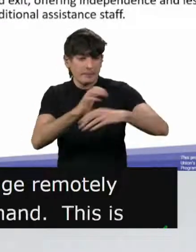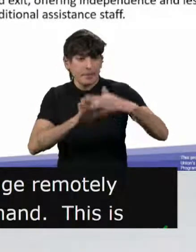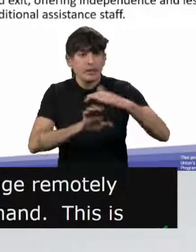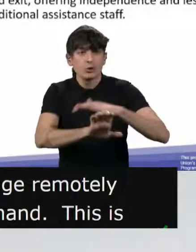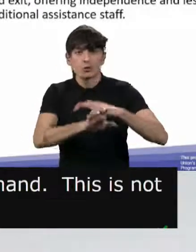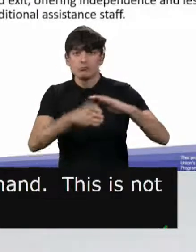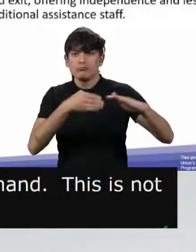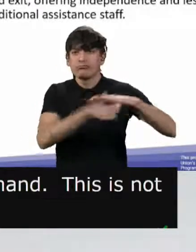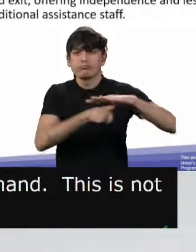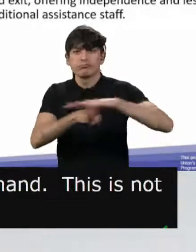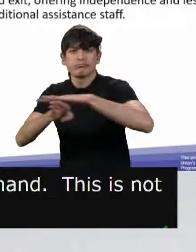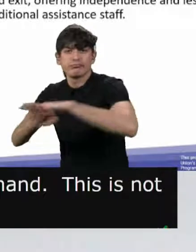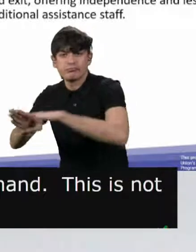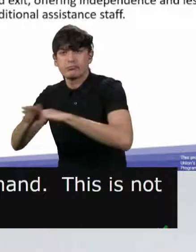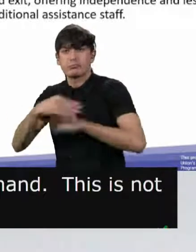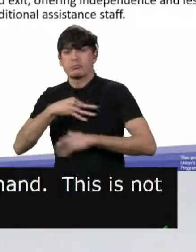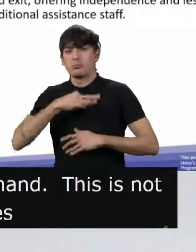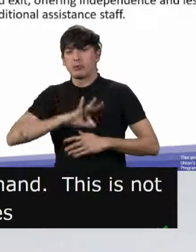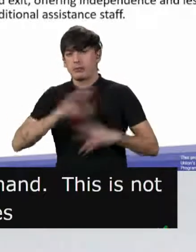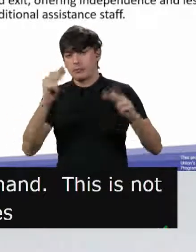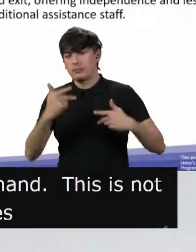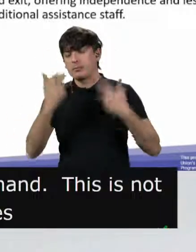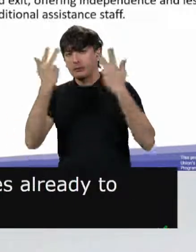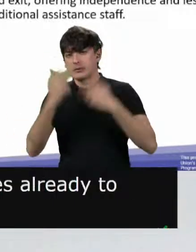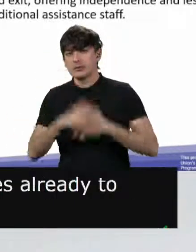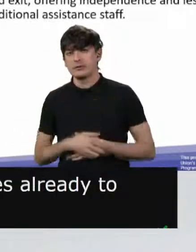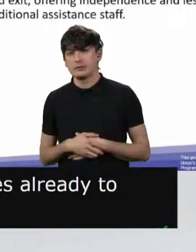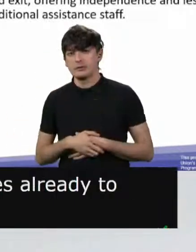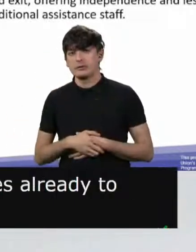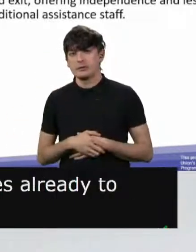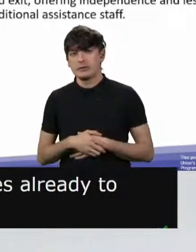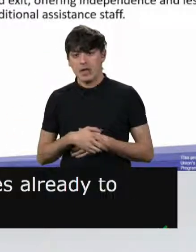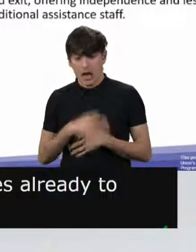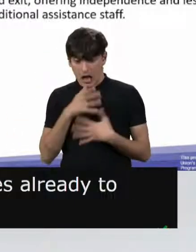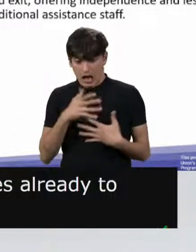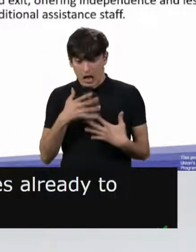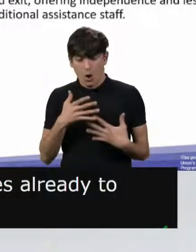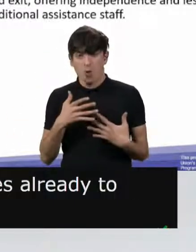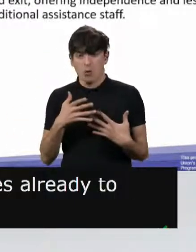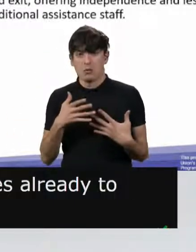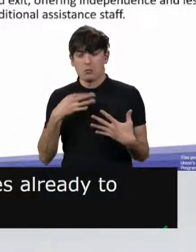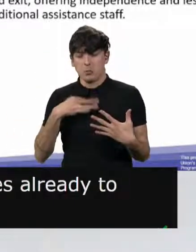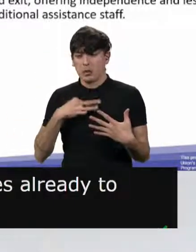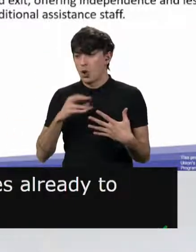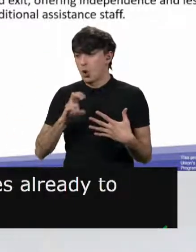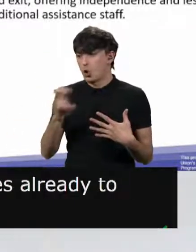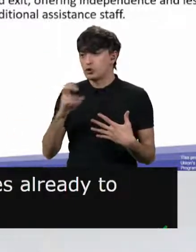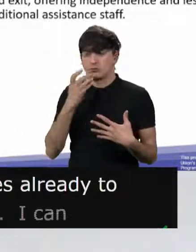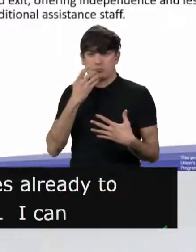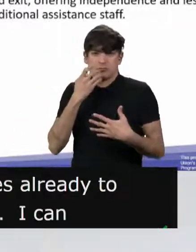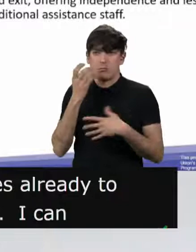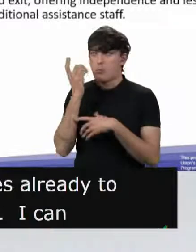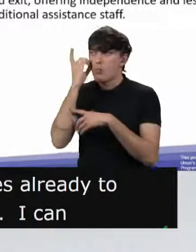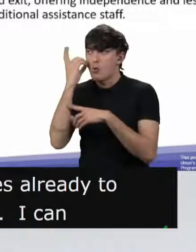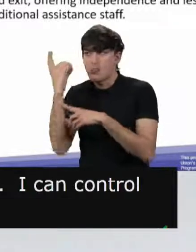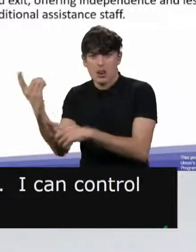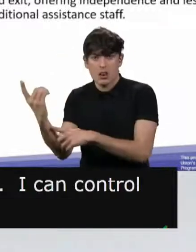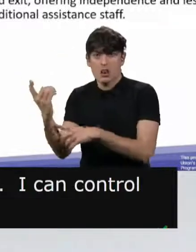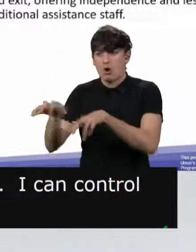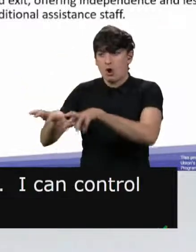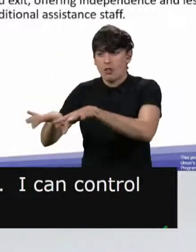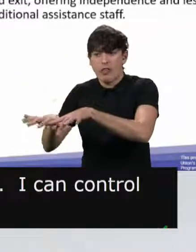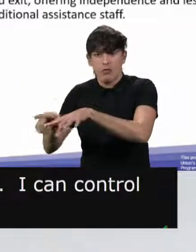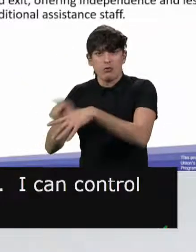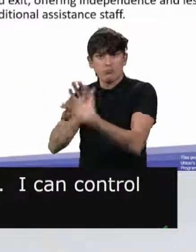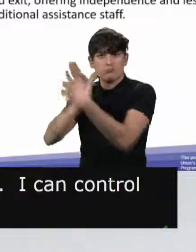to control other devices using the Internet of Things. I can control my mobile phone. I can use my wearable to control